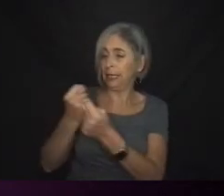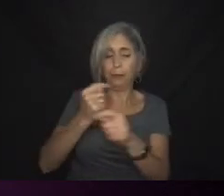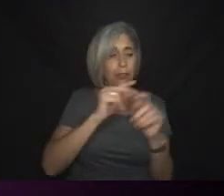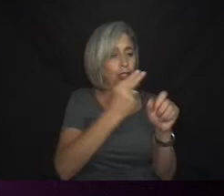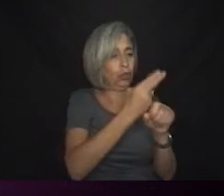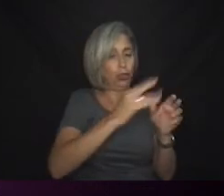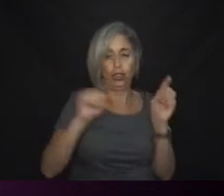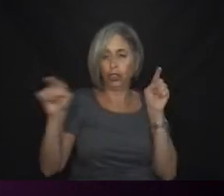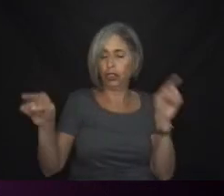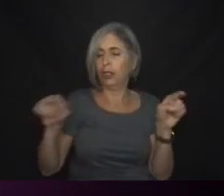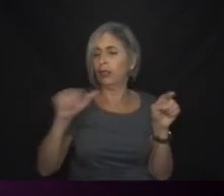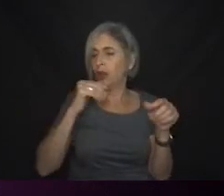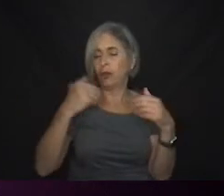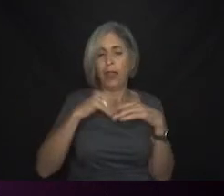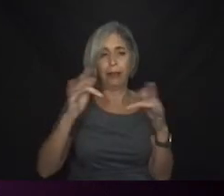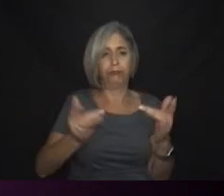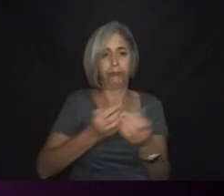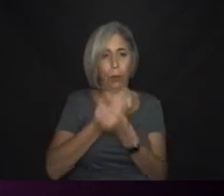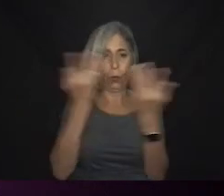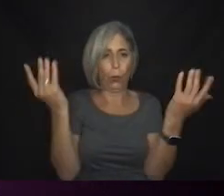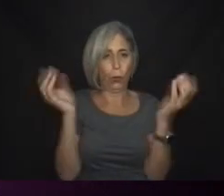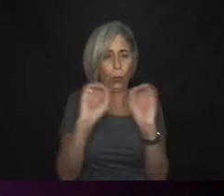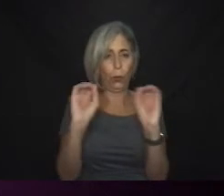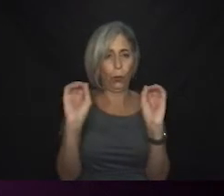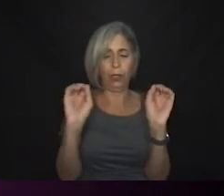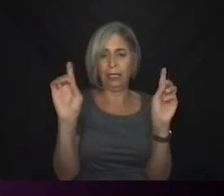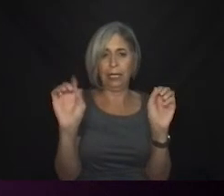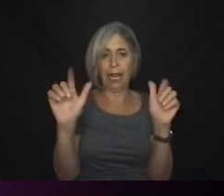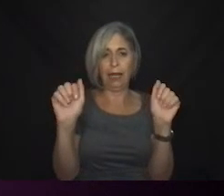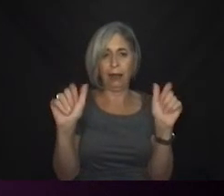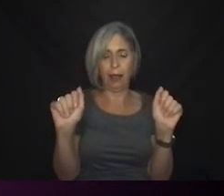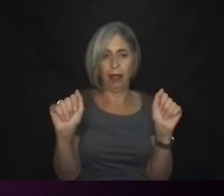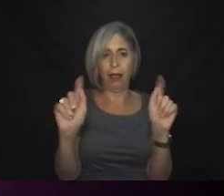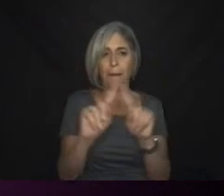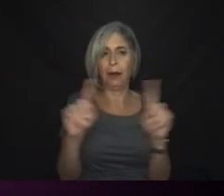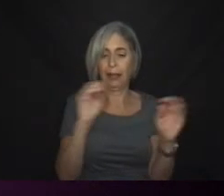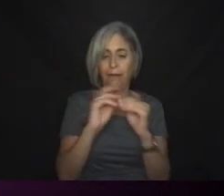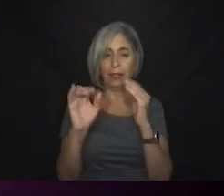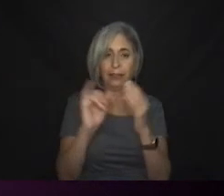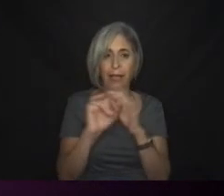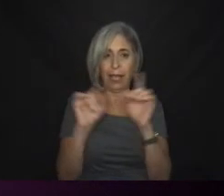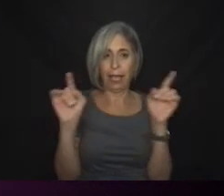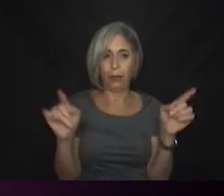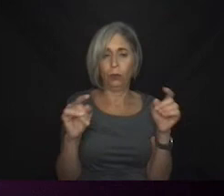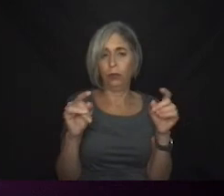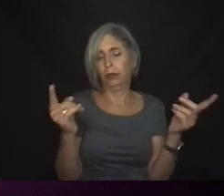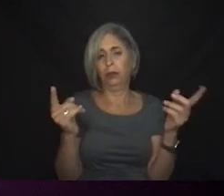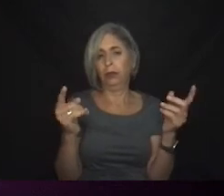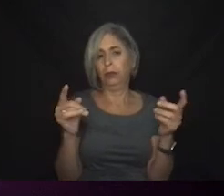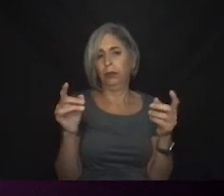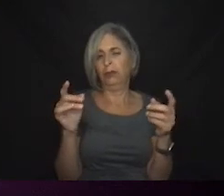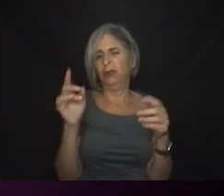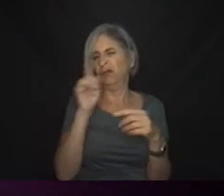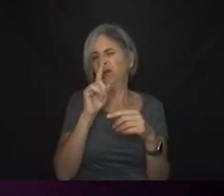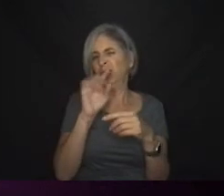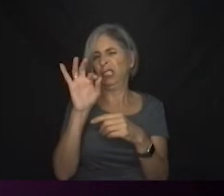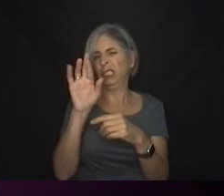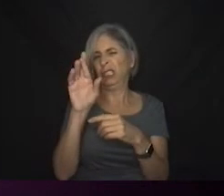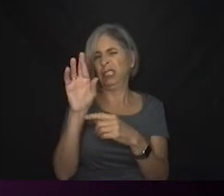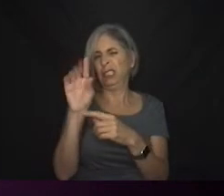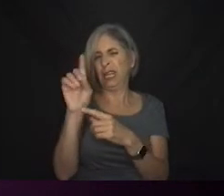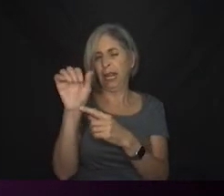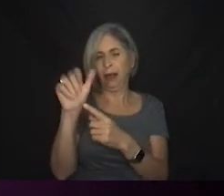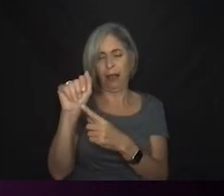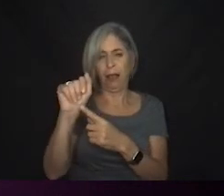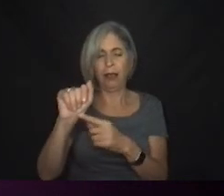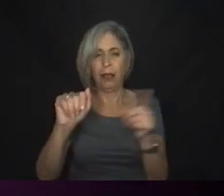They don't have any data, so it's a bit hard to understand what's happening here. I can fix that with Zata random data. Yeah, you best believe. And it's just going to